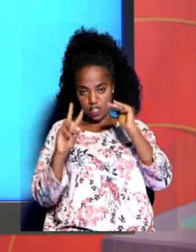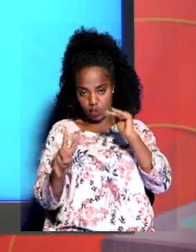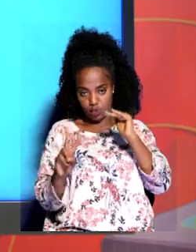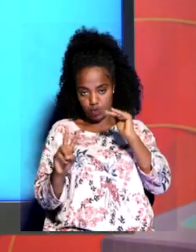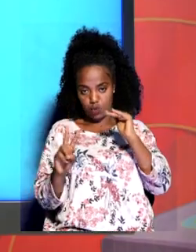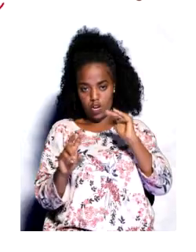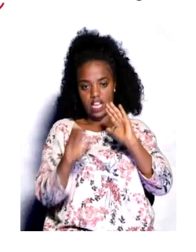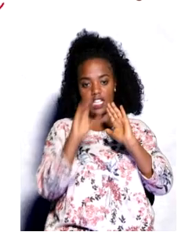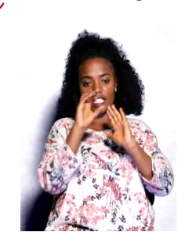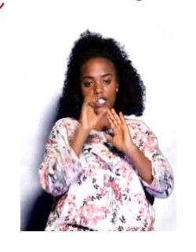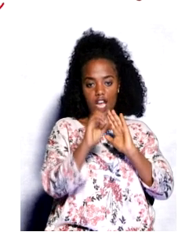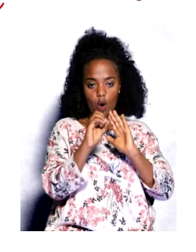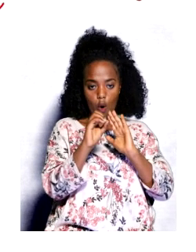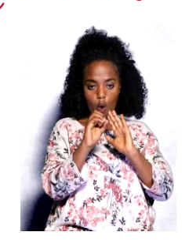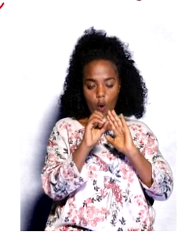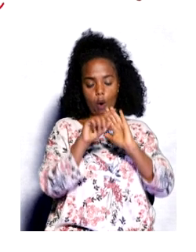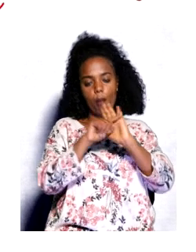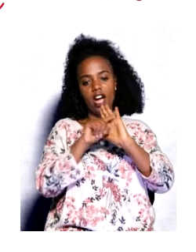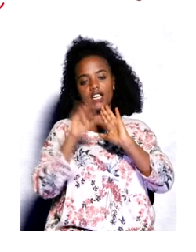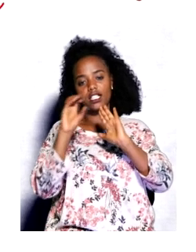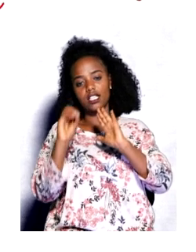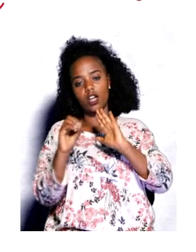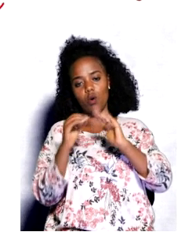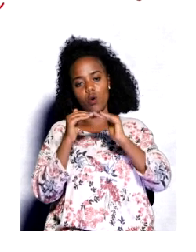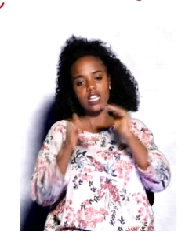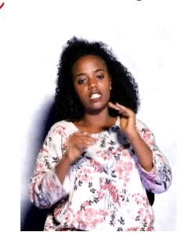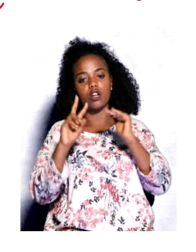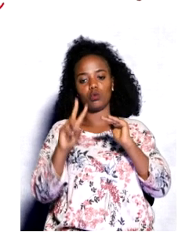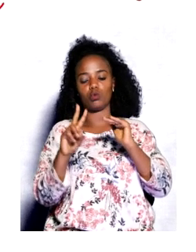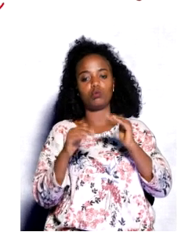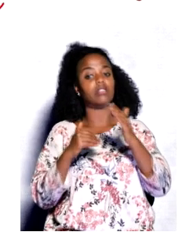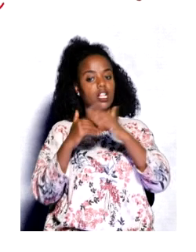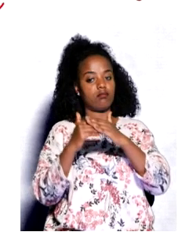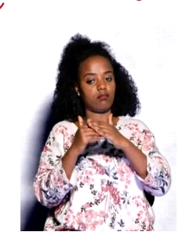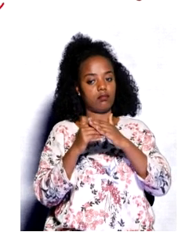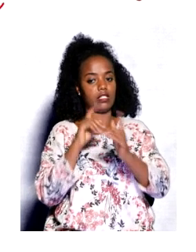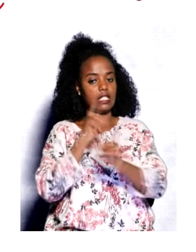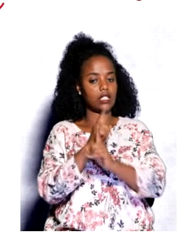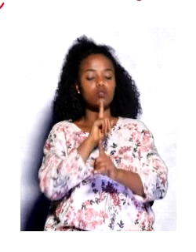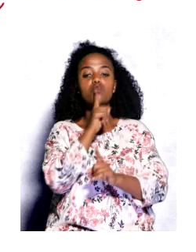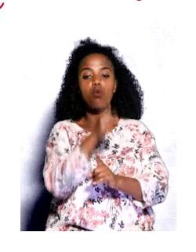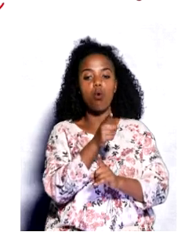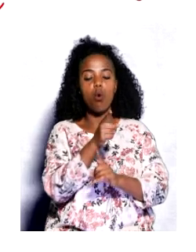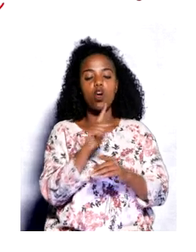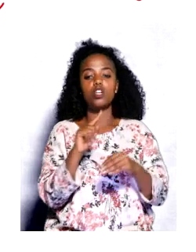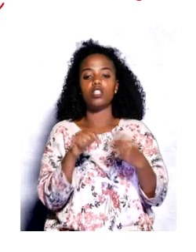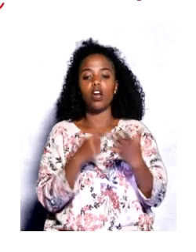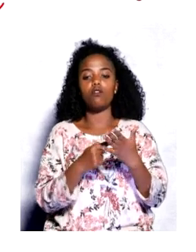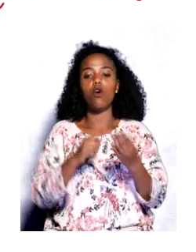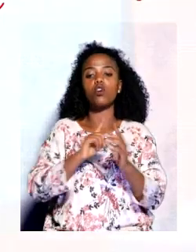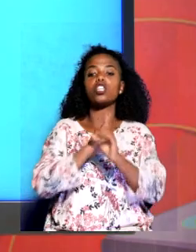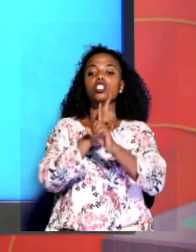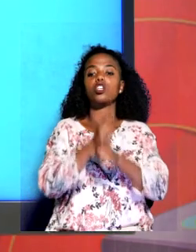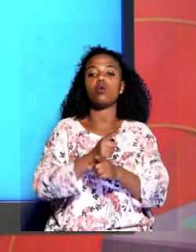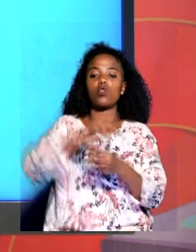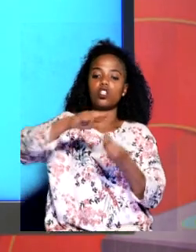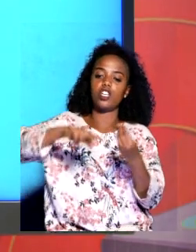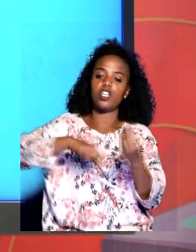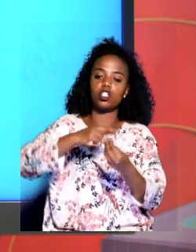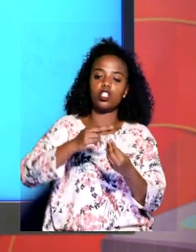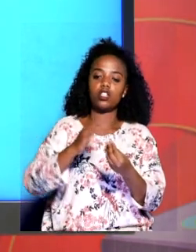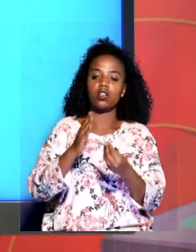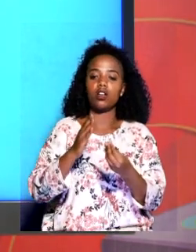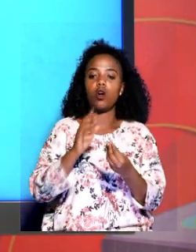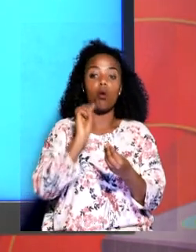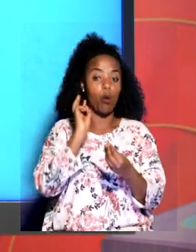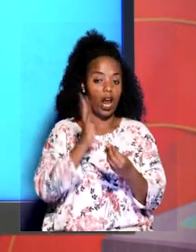minus 0 less than 2, it satisfies. It's true. Therefore, the solution region will be on this part, up